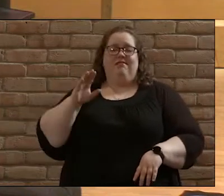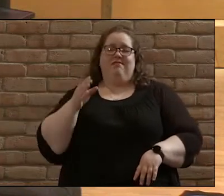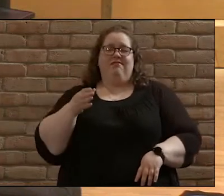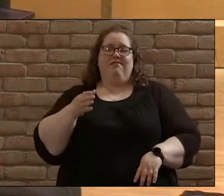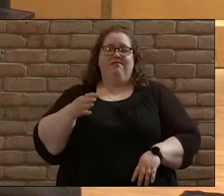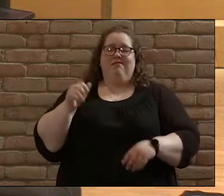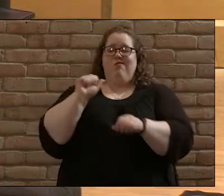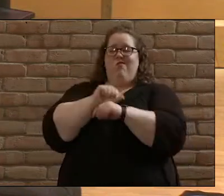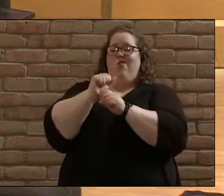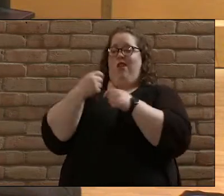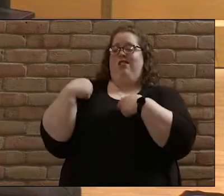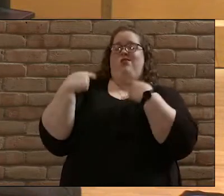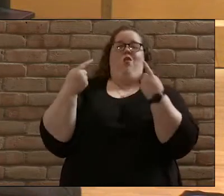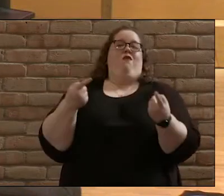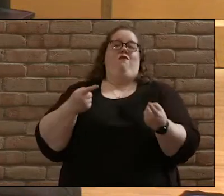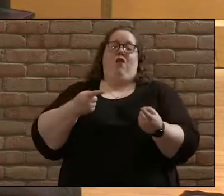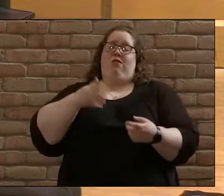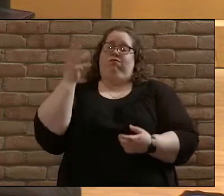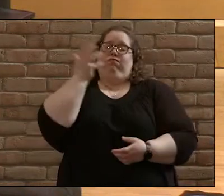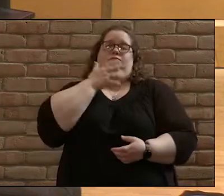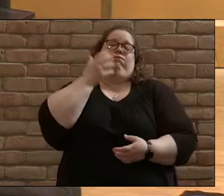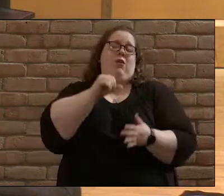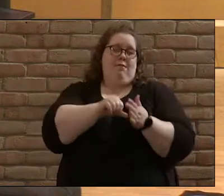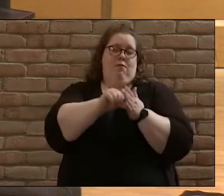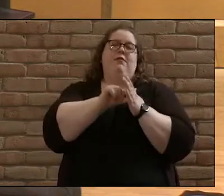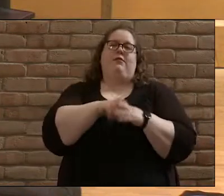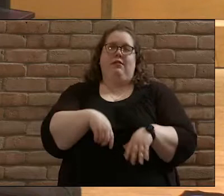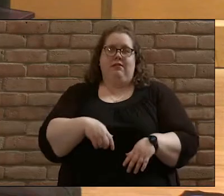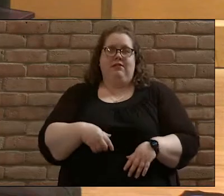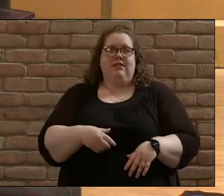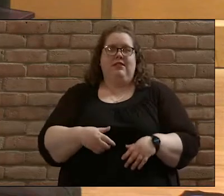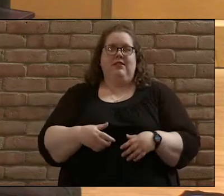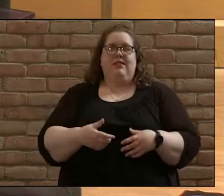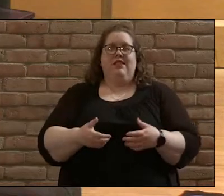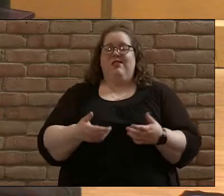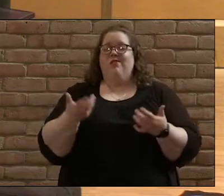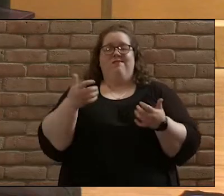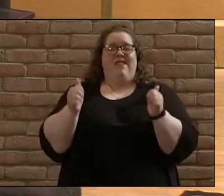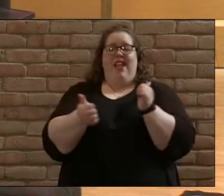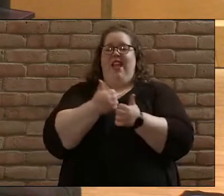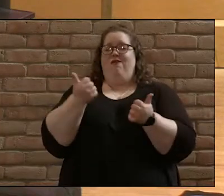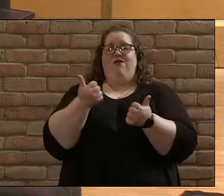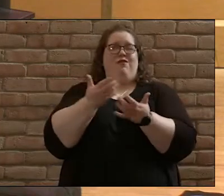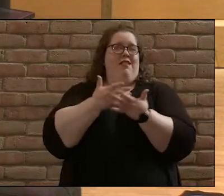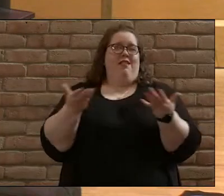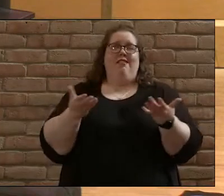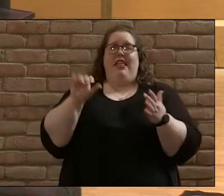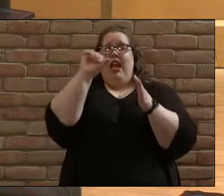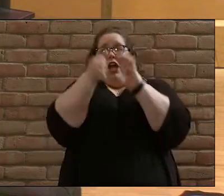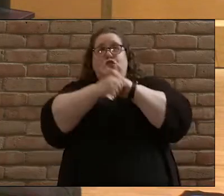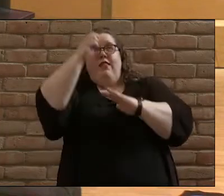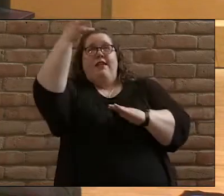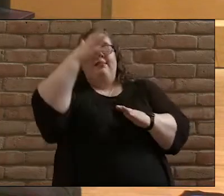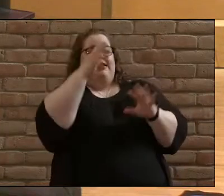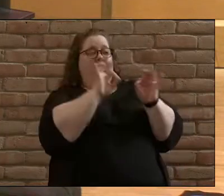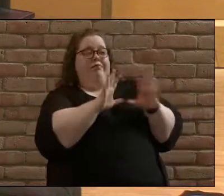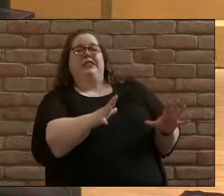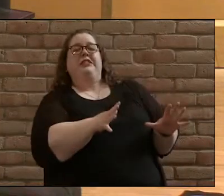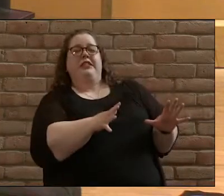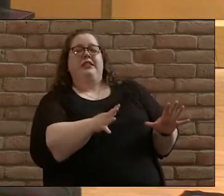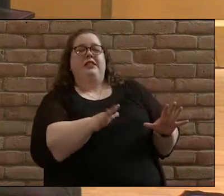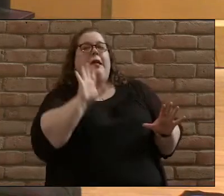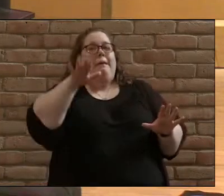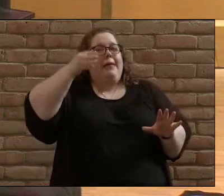He says, everything under the sun is meaningless. That's his conclusion. But then he continues to say, but keep this in mind. The teacher